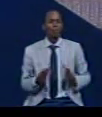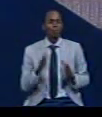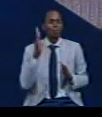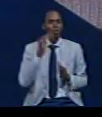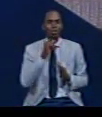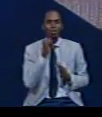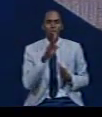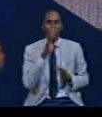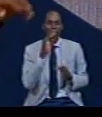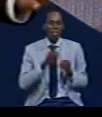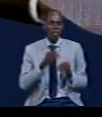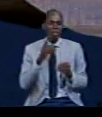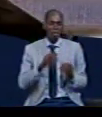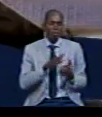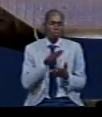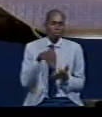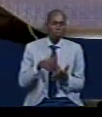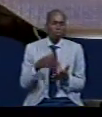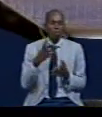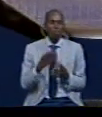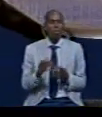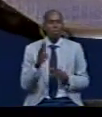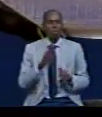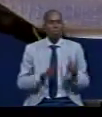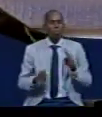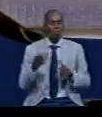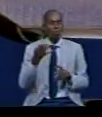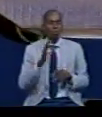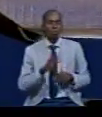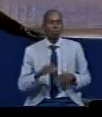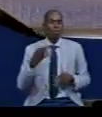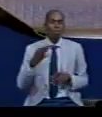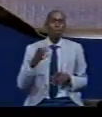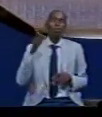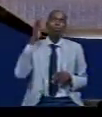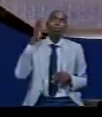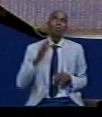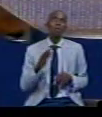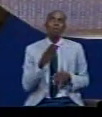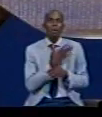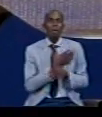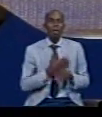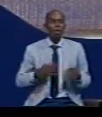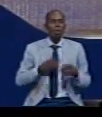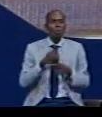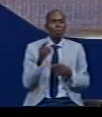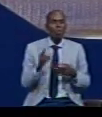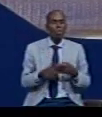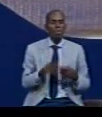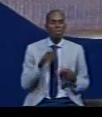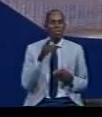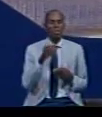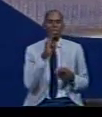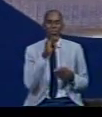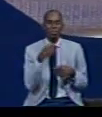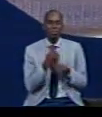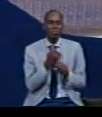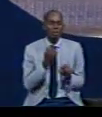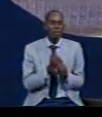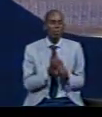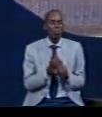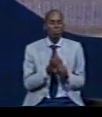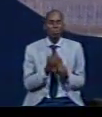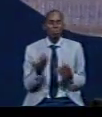the people of the children of God. But when he's cleansed and he's made whole, and every stain and